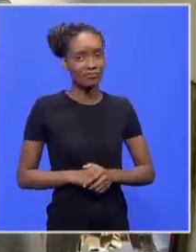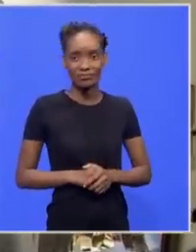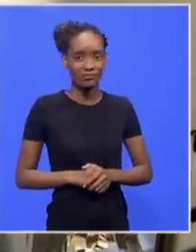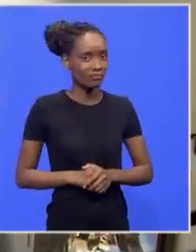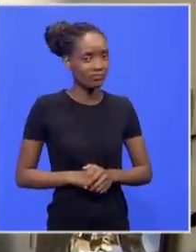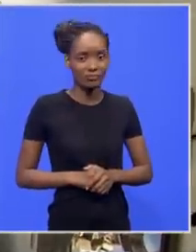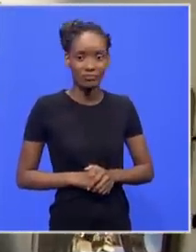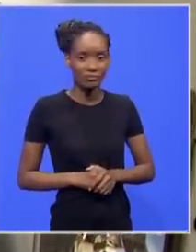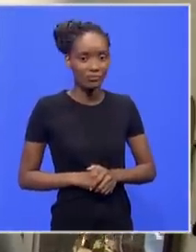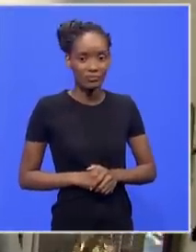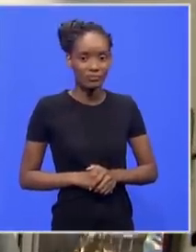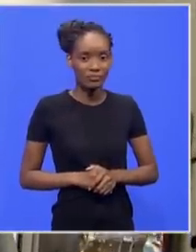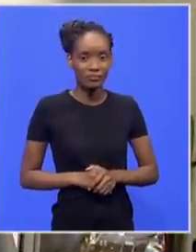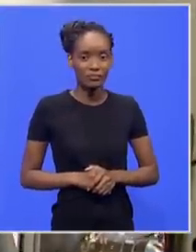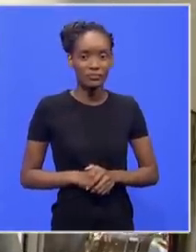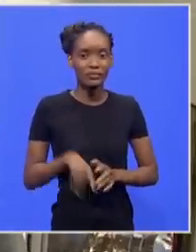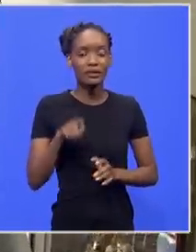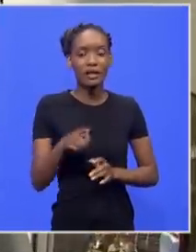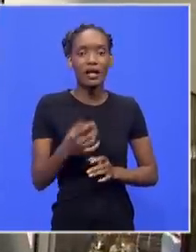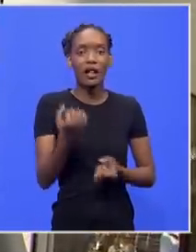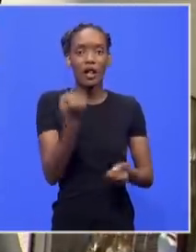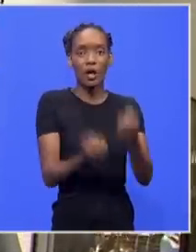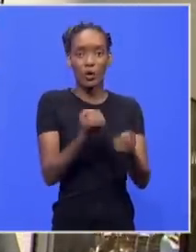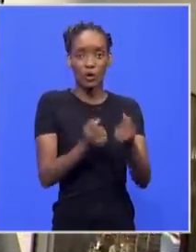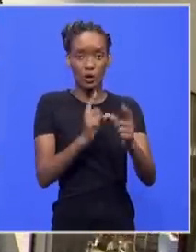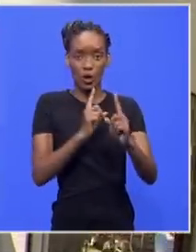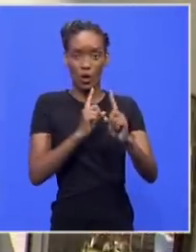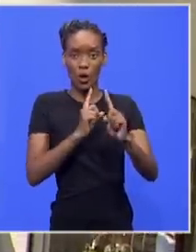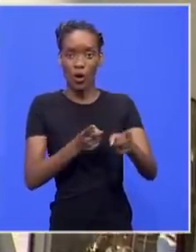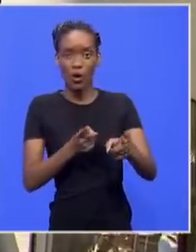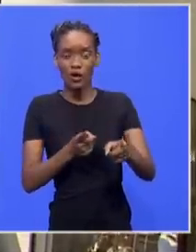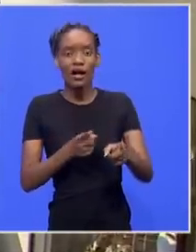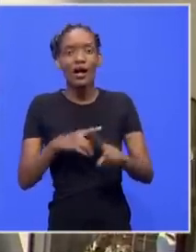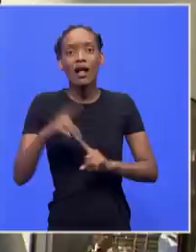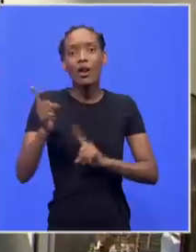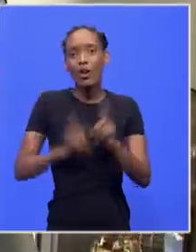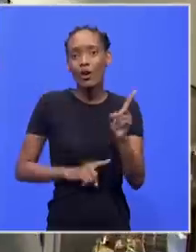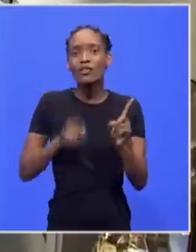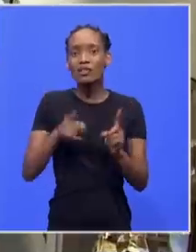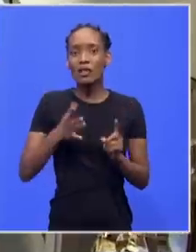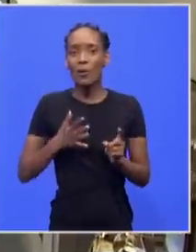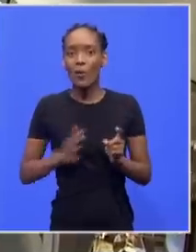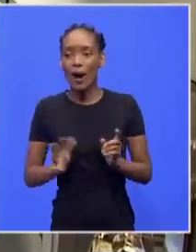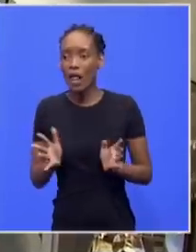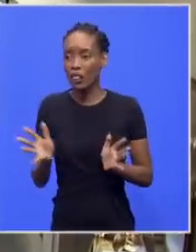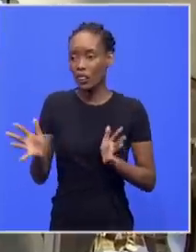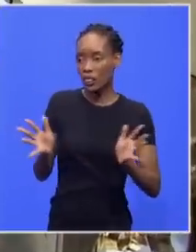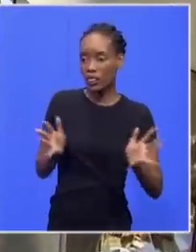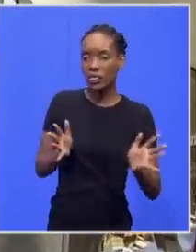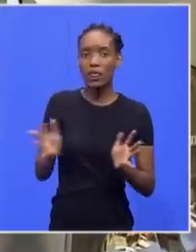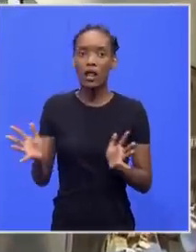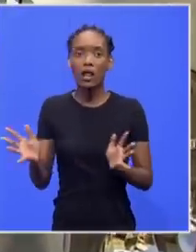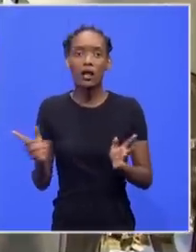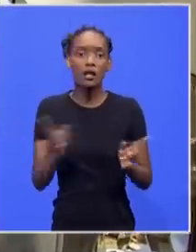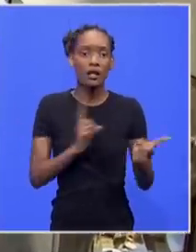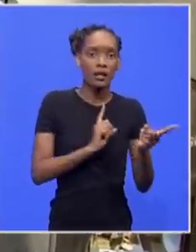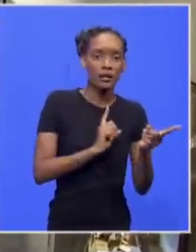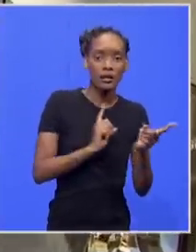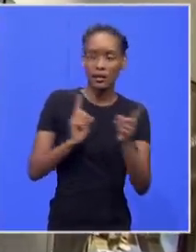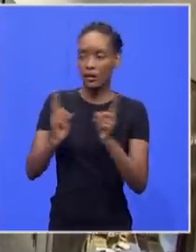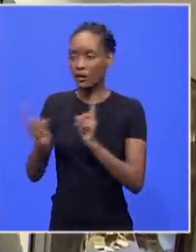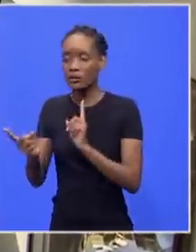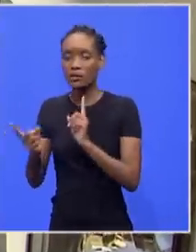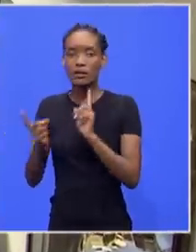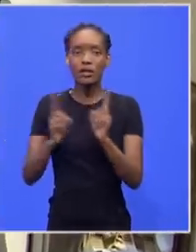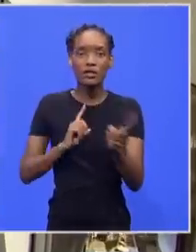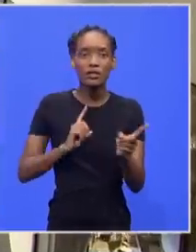there was that mediation order. Part of the order was, let's have a mediation session where everybody is involved, also the UNHCR, to try